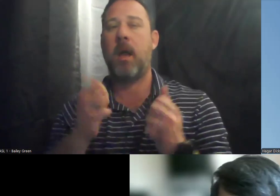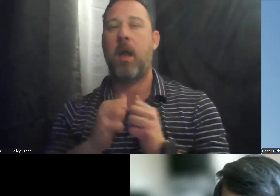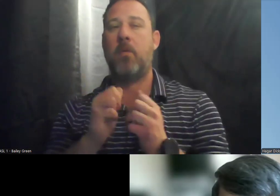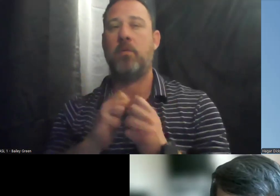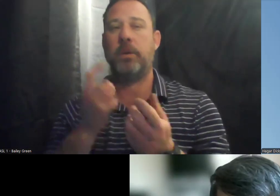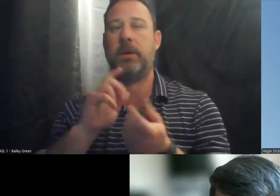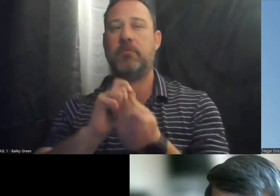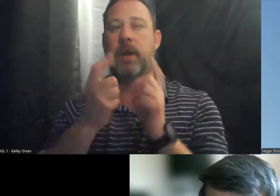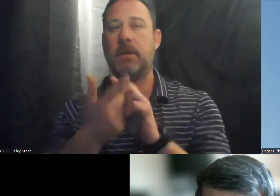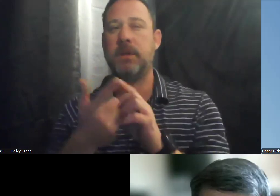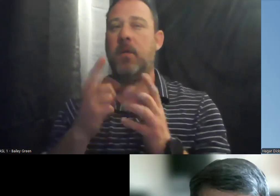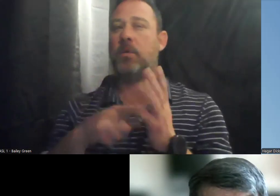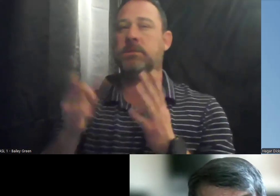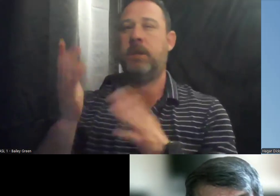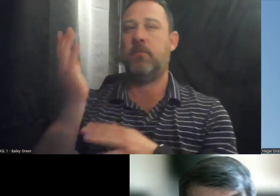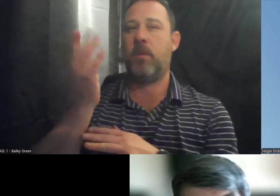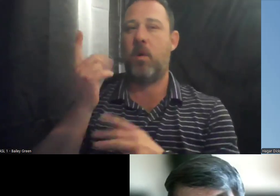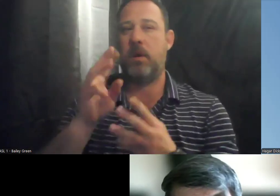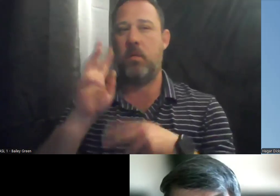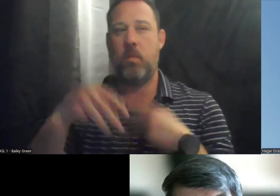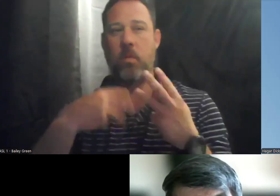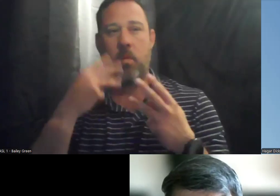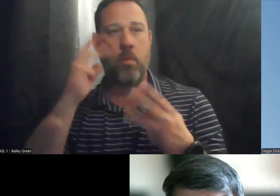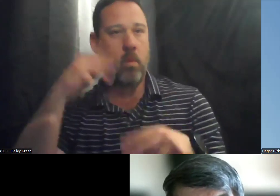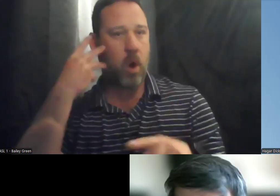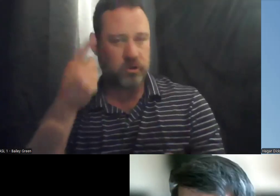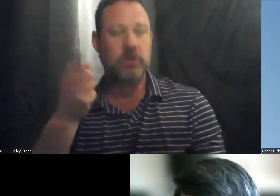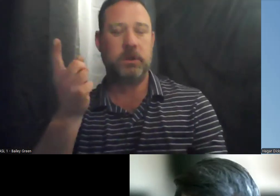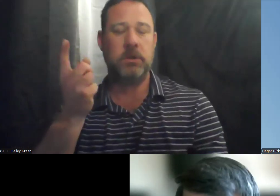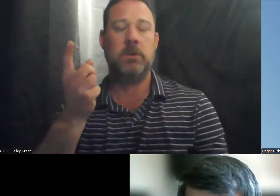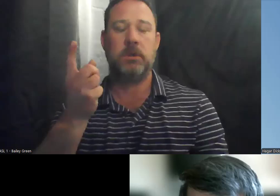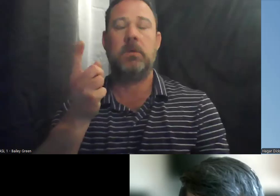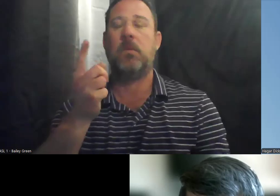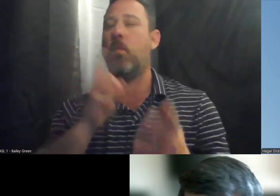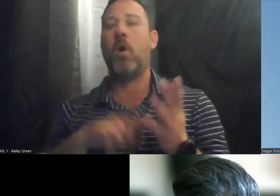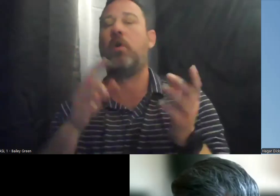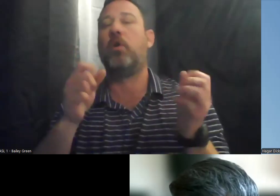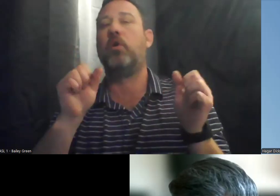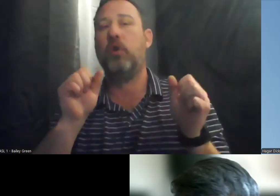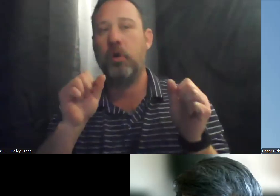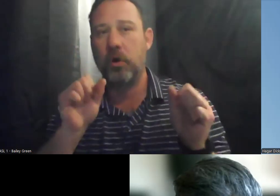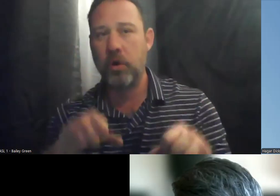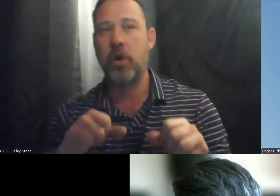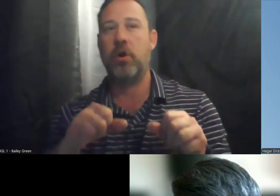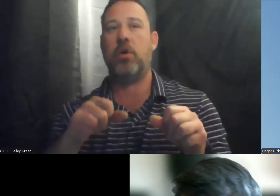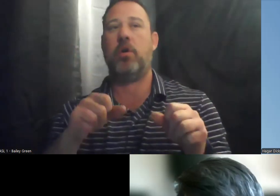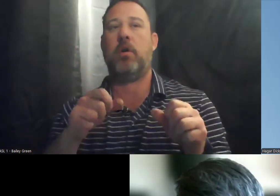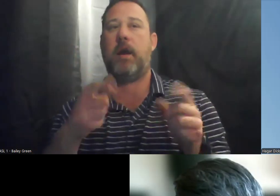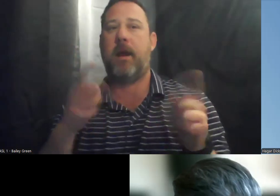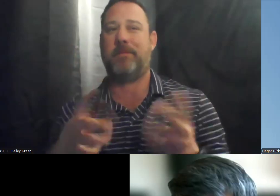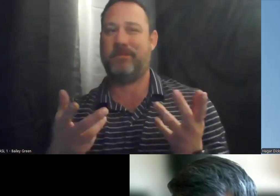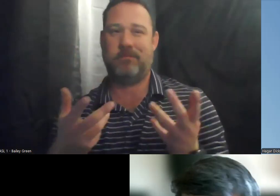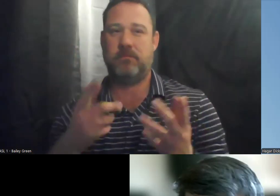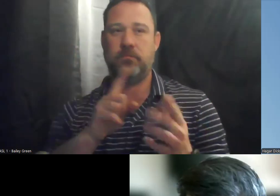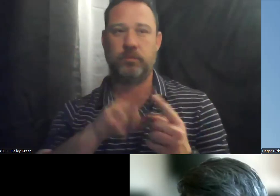being proposed in Washington into what could happen to an individual or to their families or the people